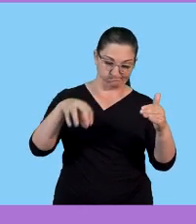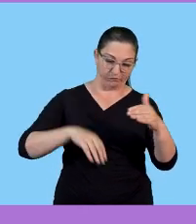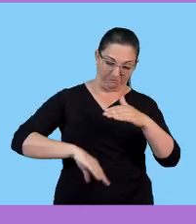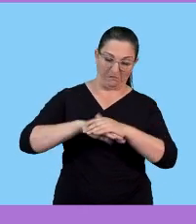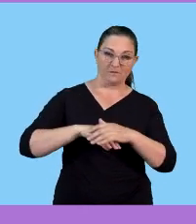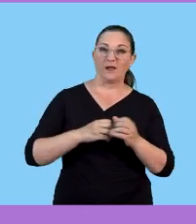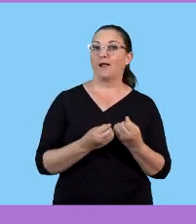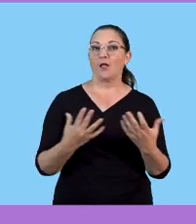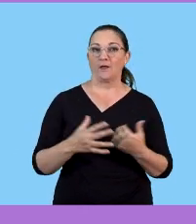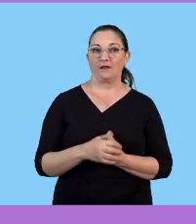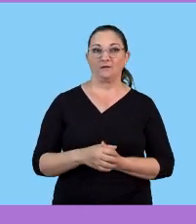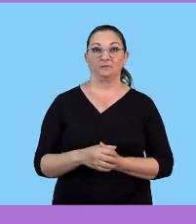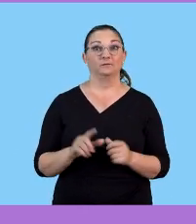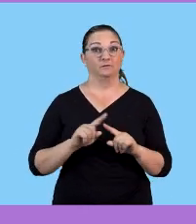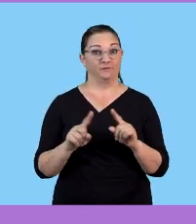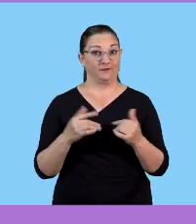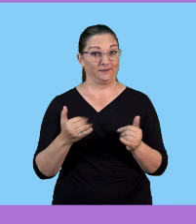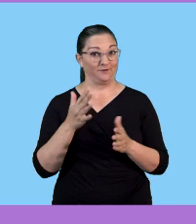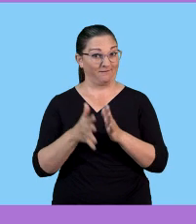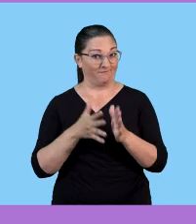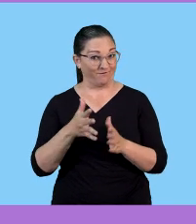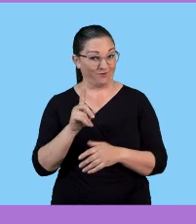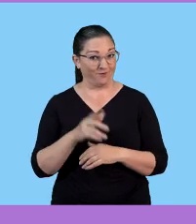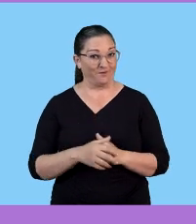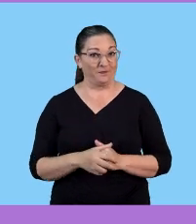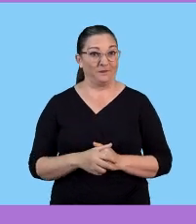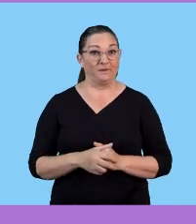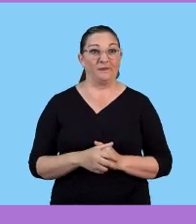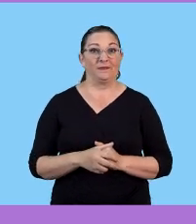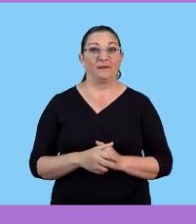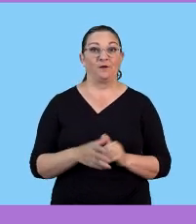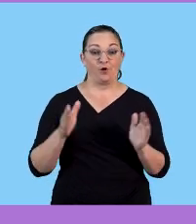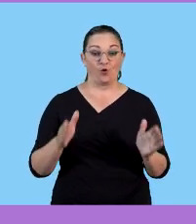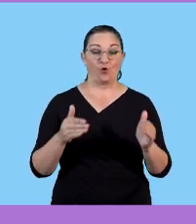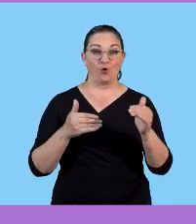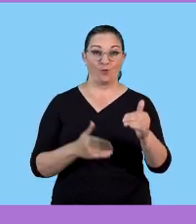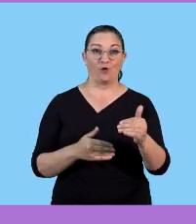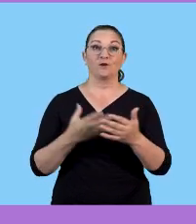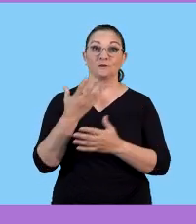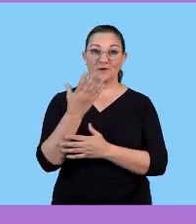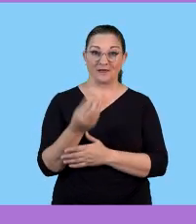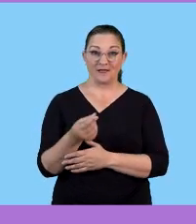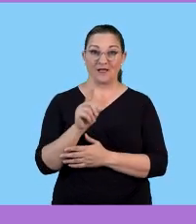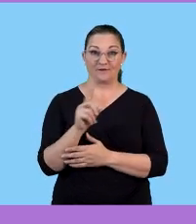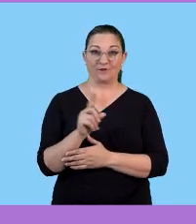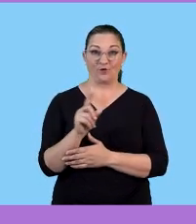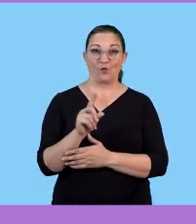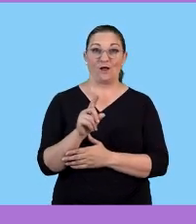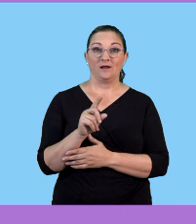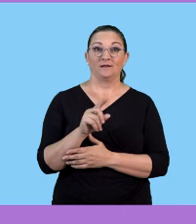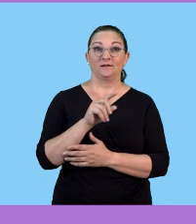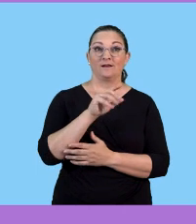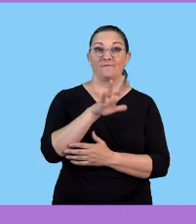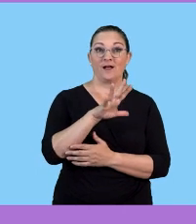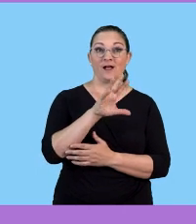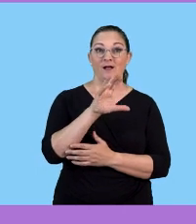got to realize that the cardboard box has a length of 500 millimeters, so there's a certain amount of tins can fit that way. It